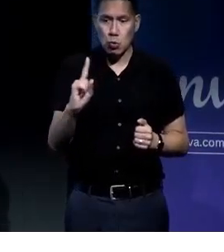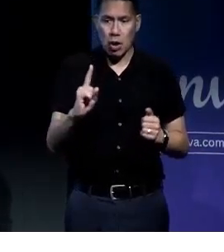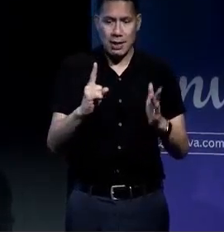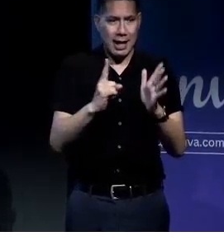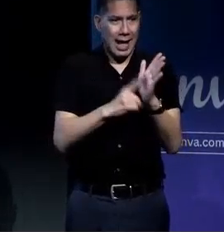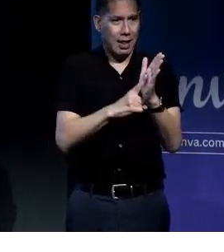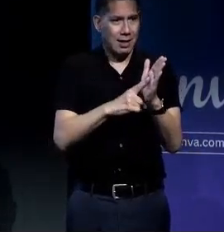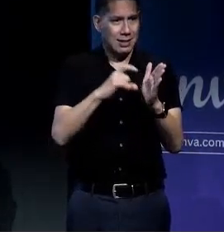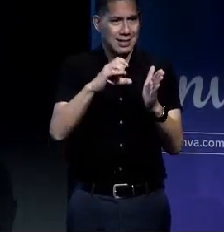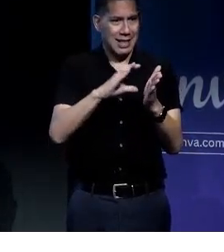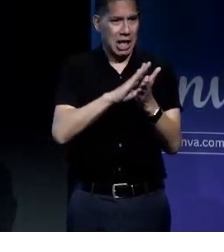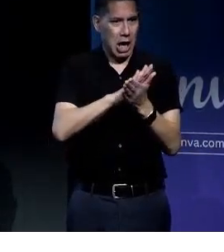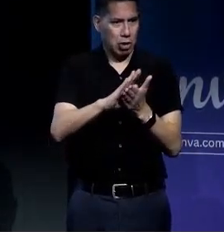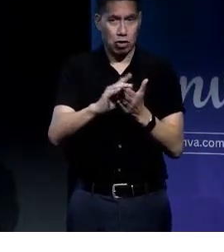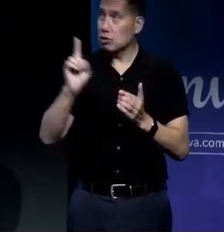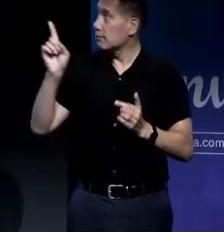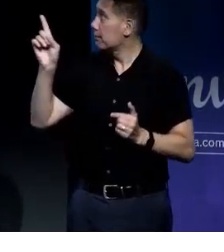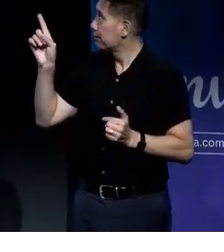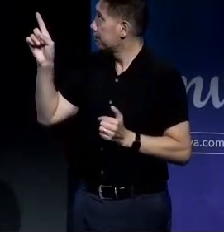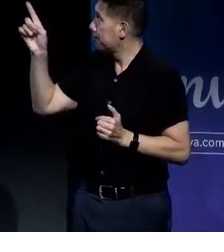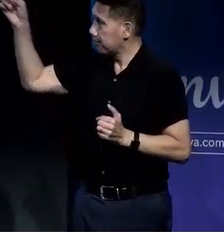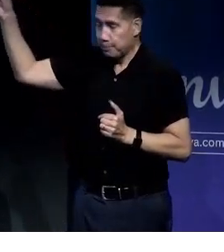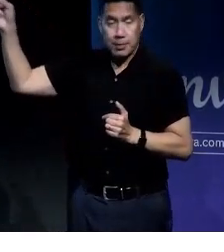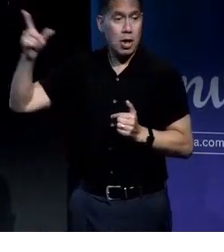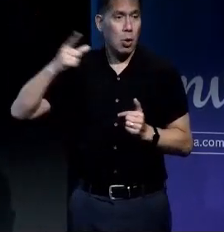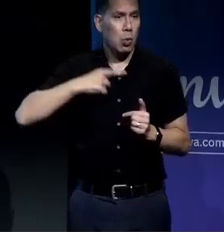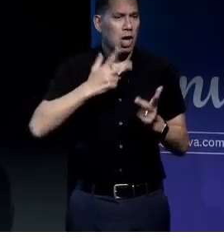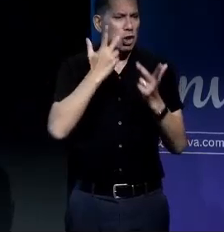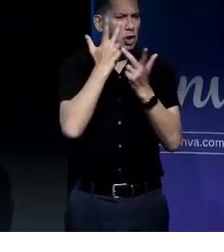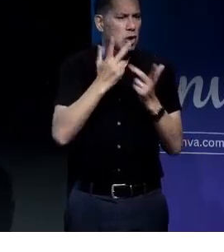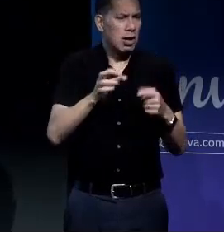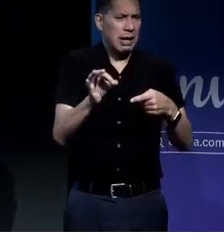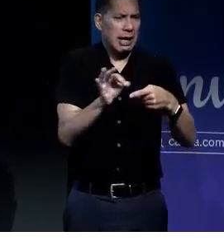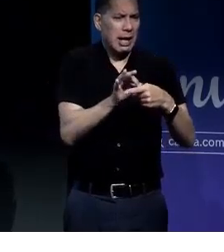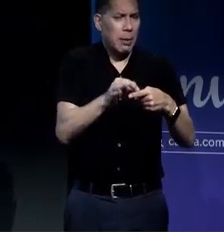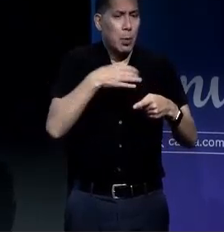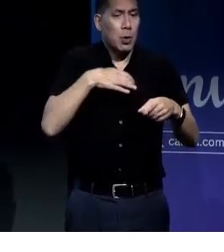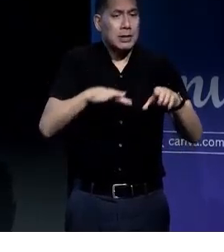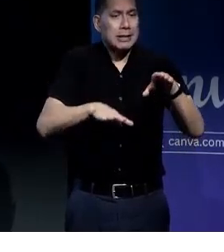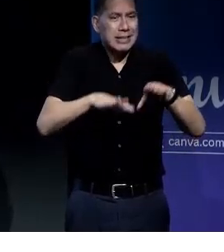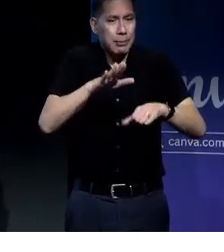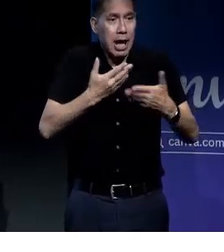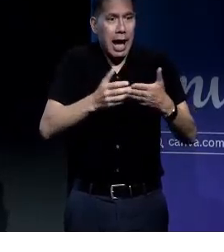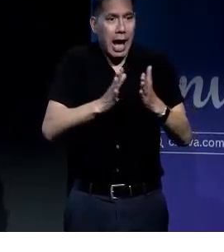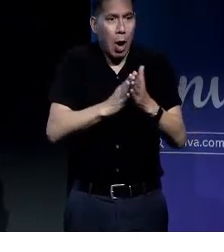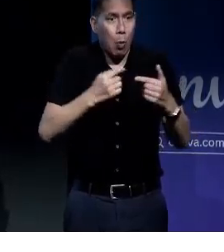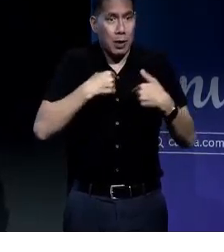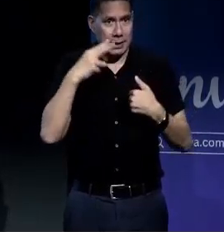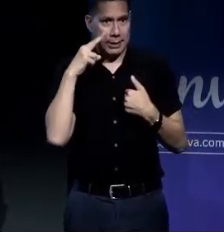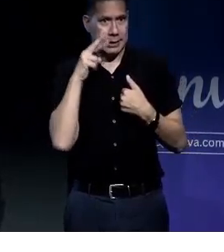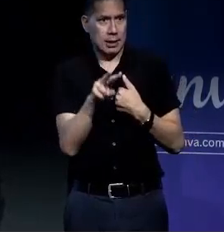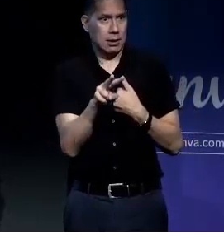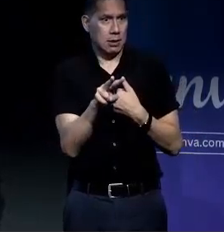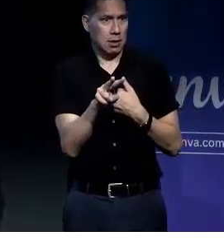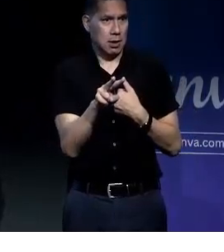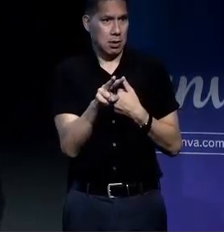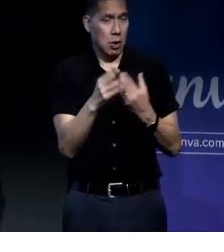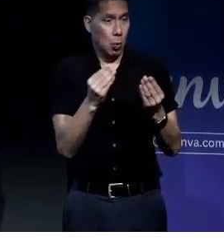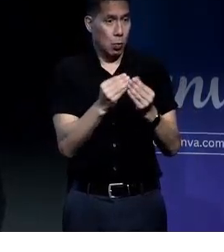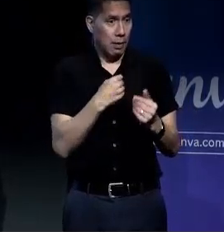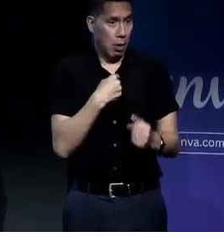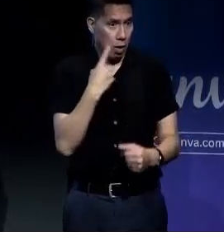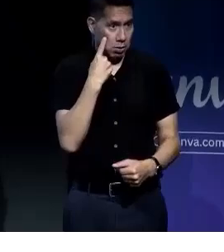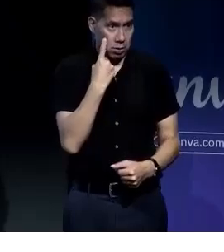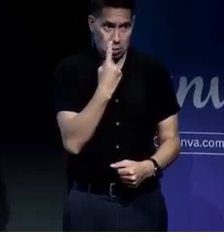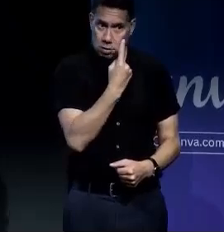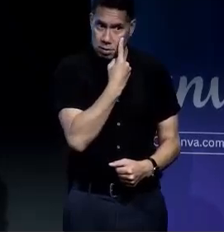And LCH is designed to represent colours in a way that's more similar to how we see them with our eyes.